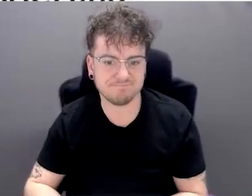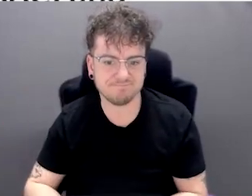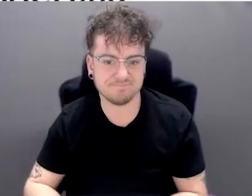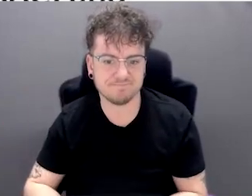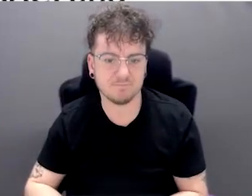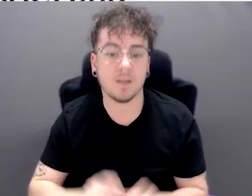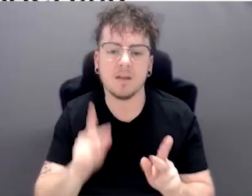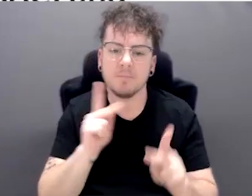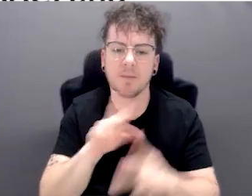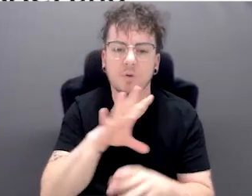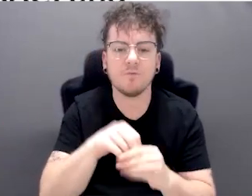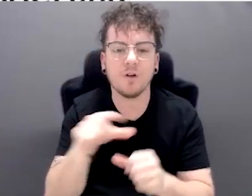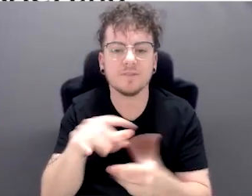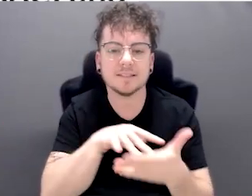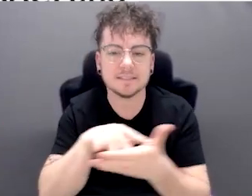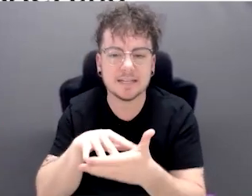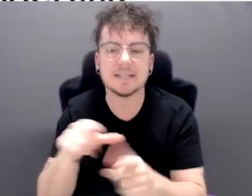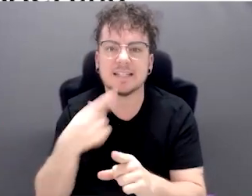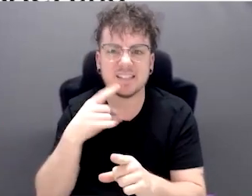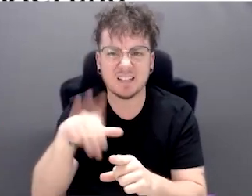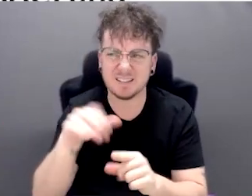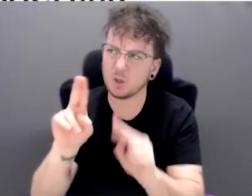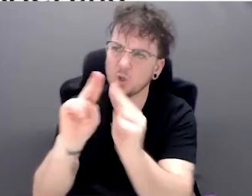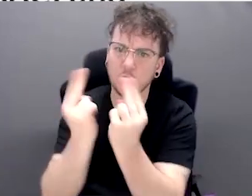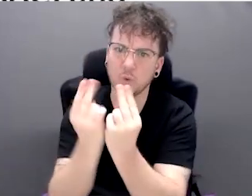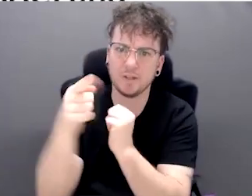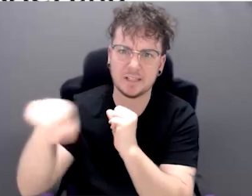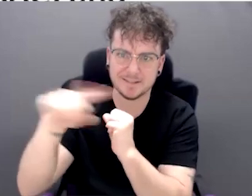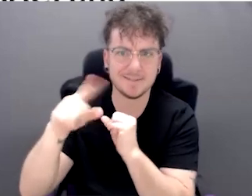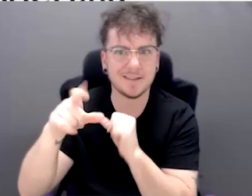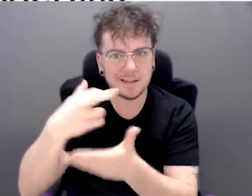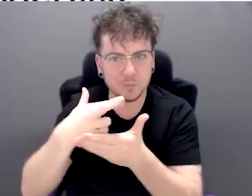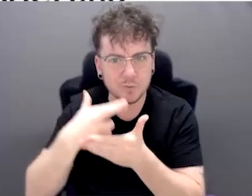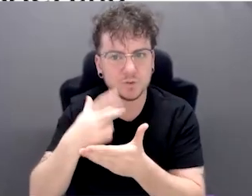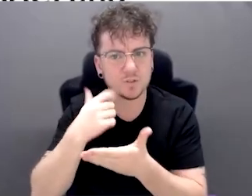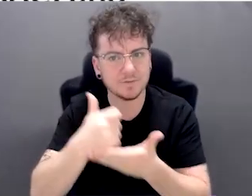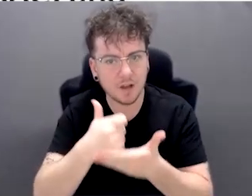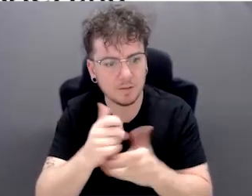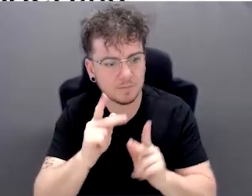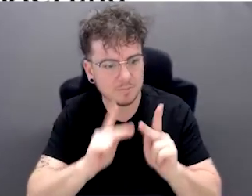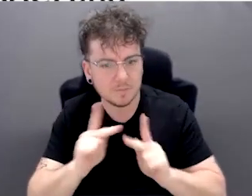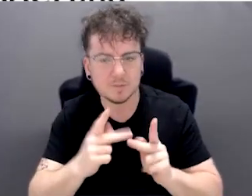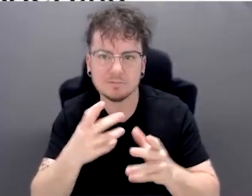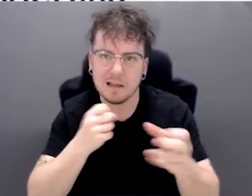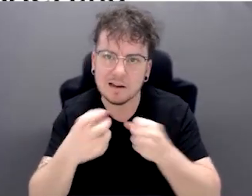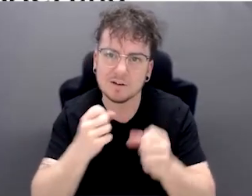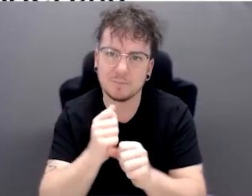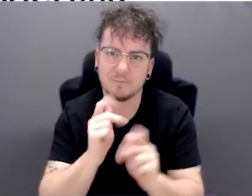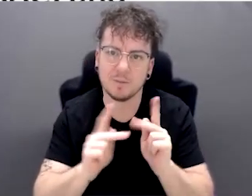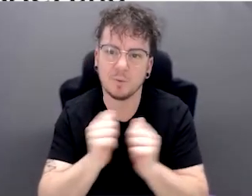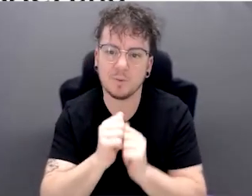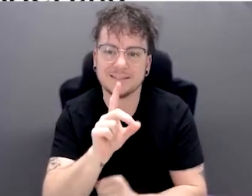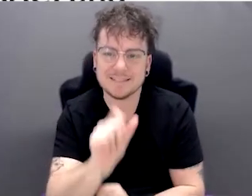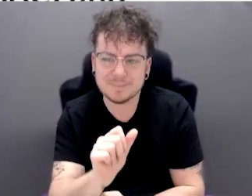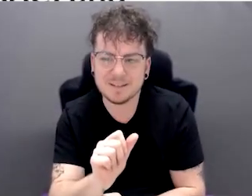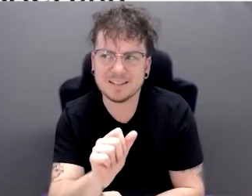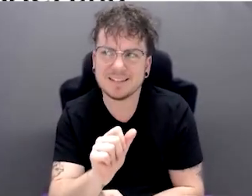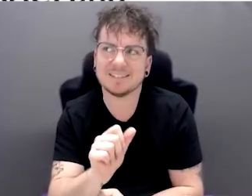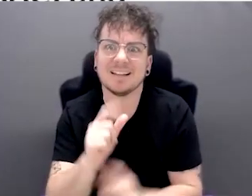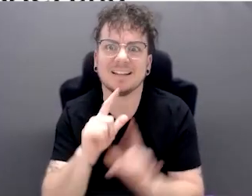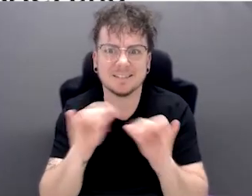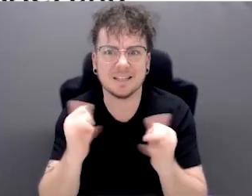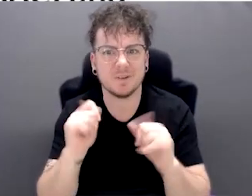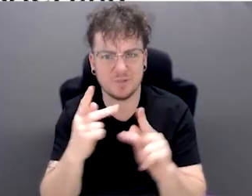Participants identified that unions need resources to assist with hiring people with disabilities while navigating antiquated labor